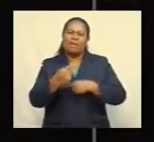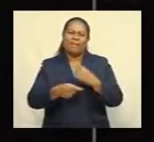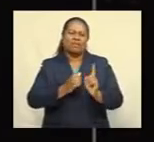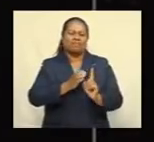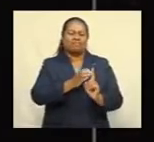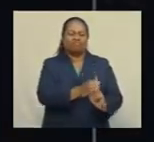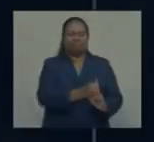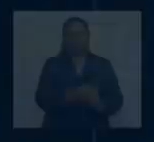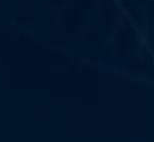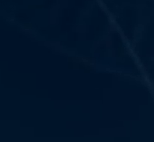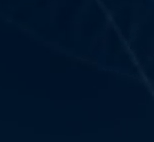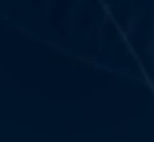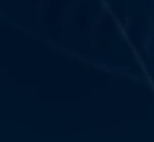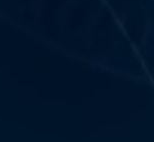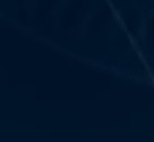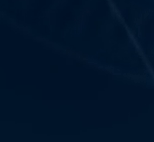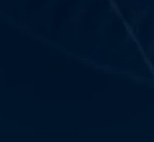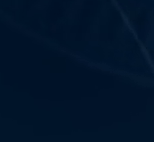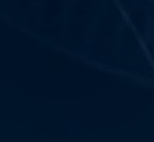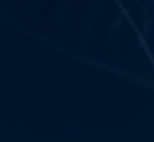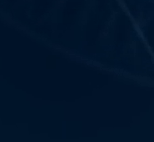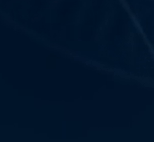last week.